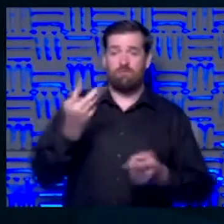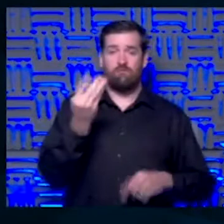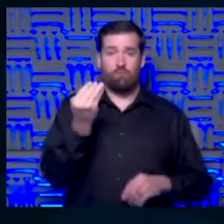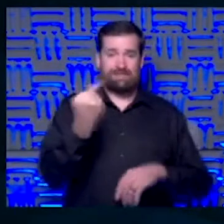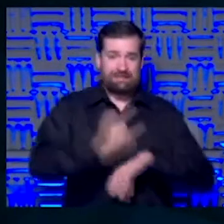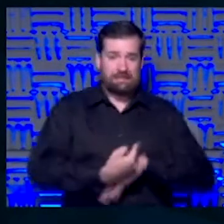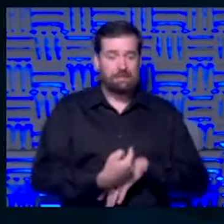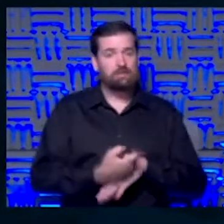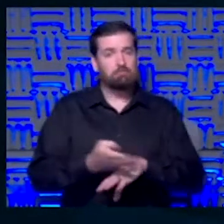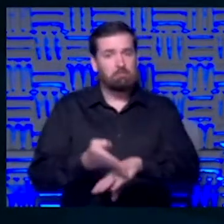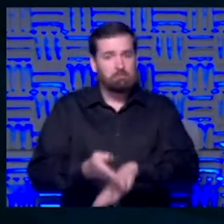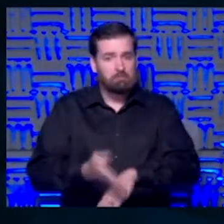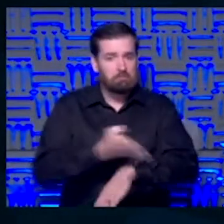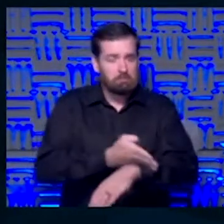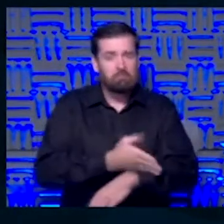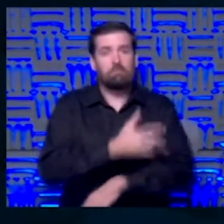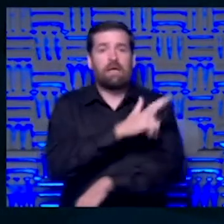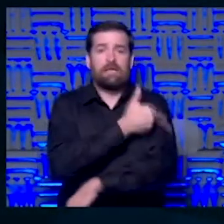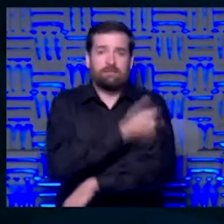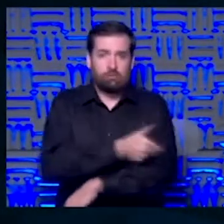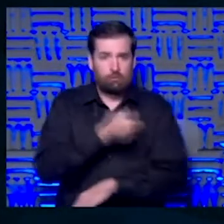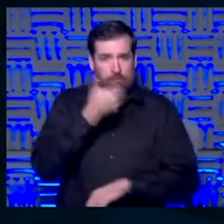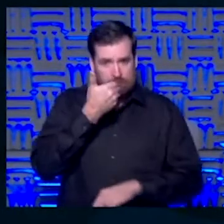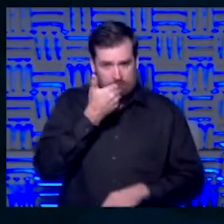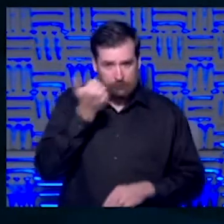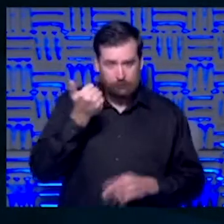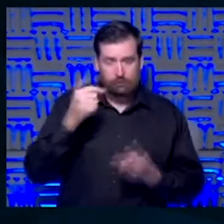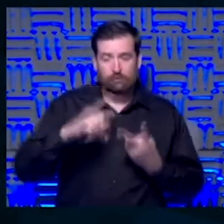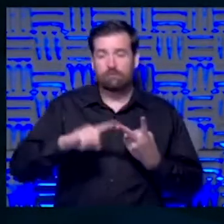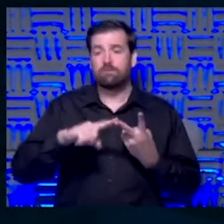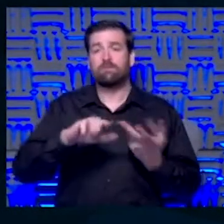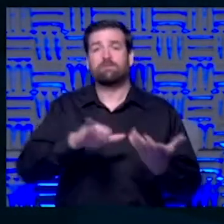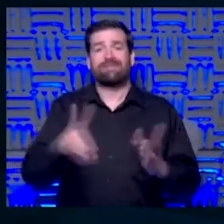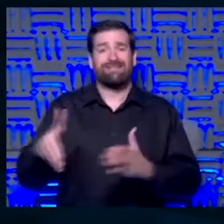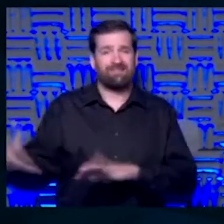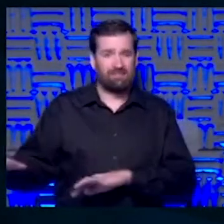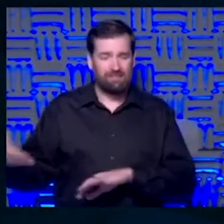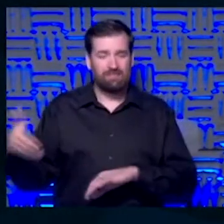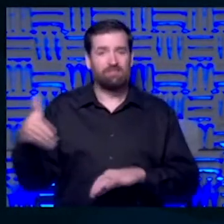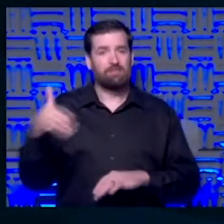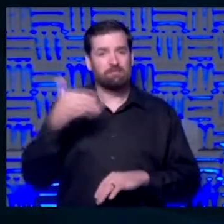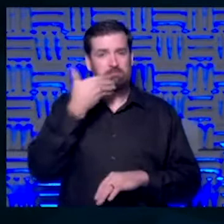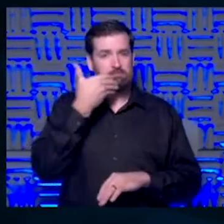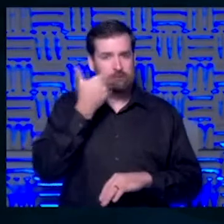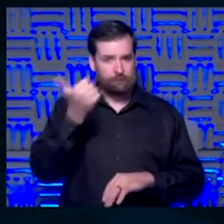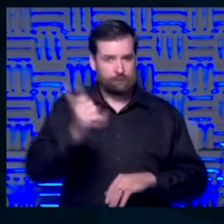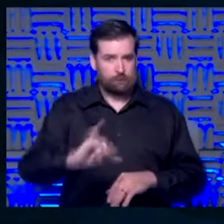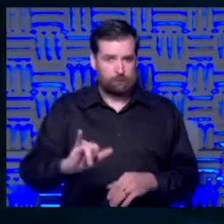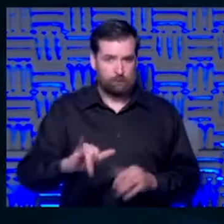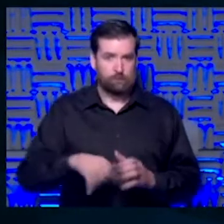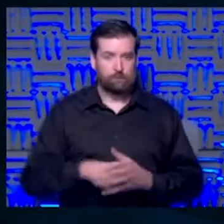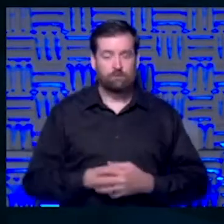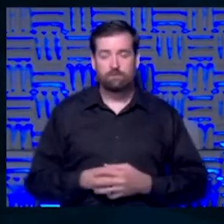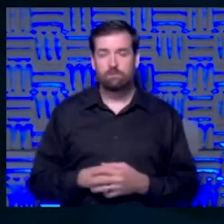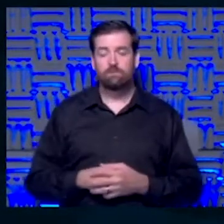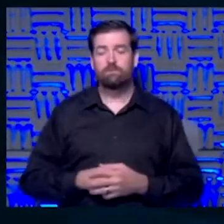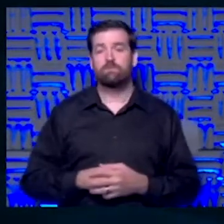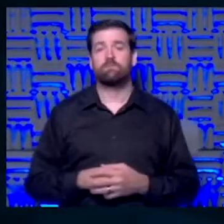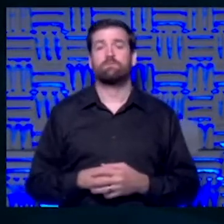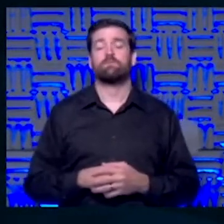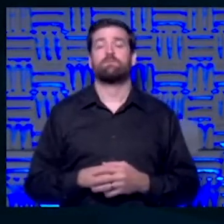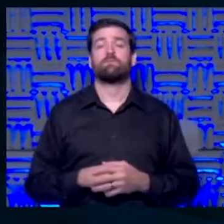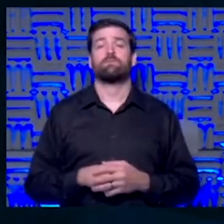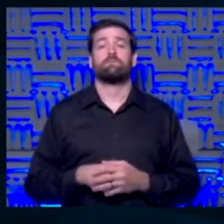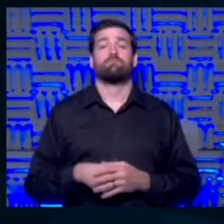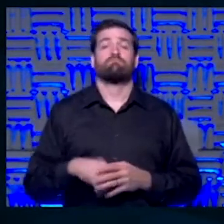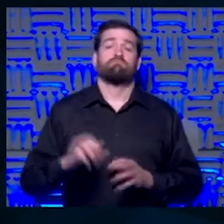better. Hospitalization rate's getting better, and the death rate is getting better. So I think that people